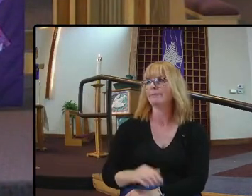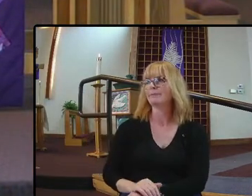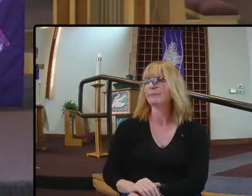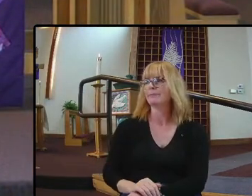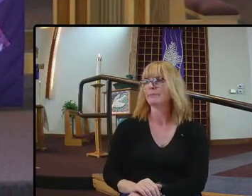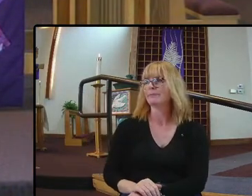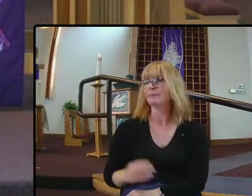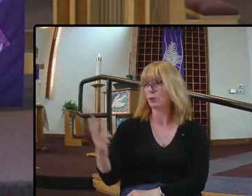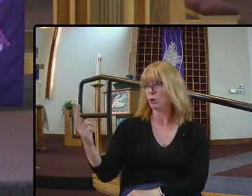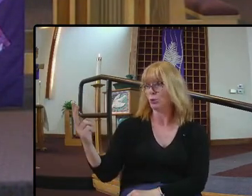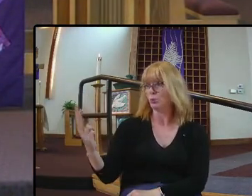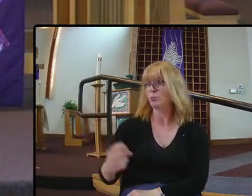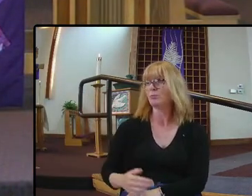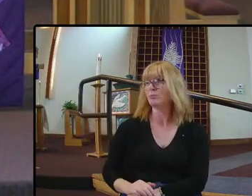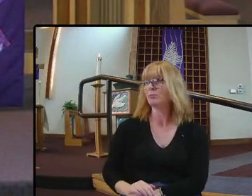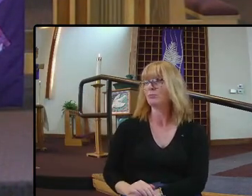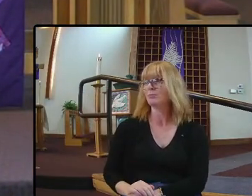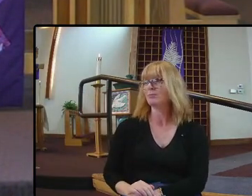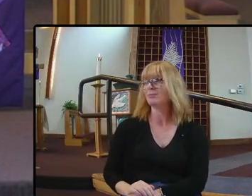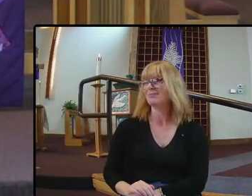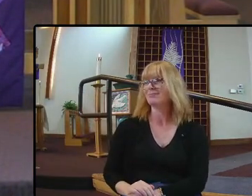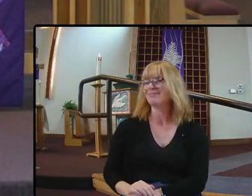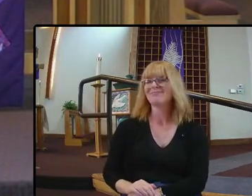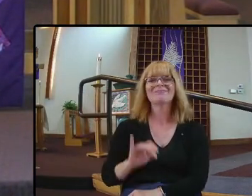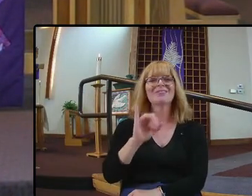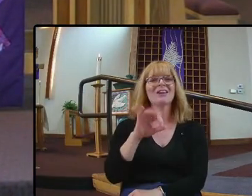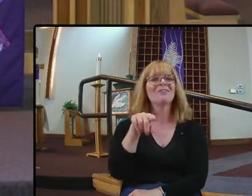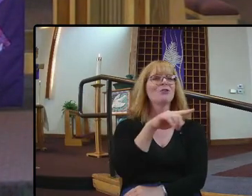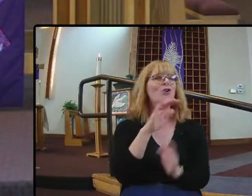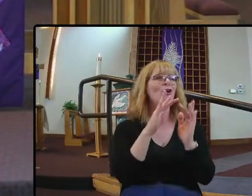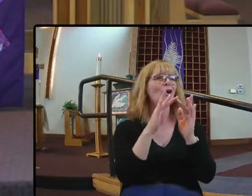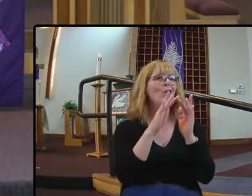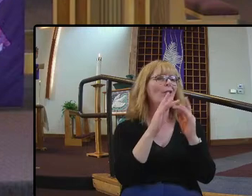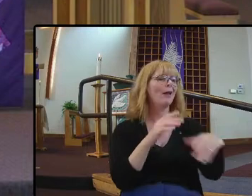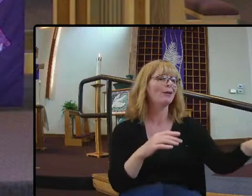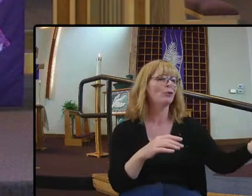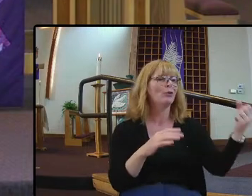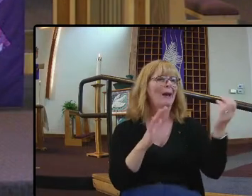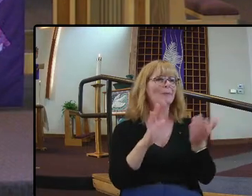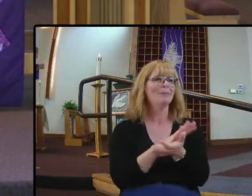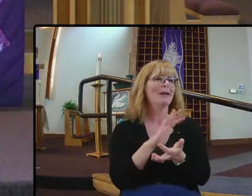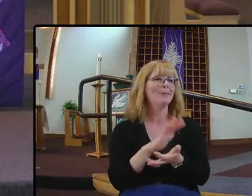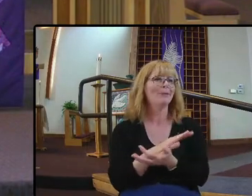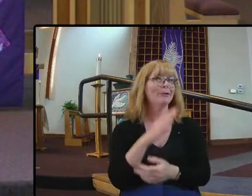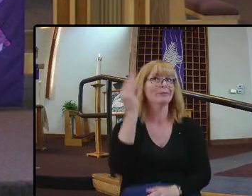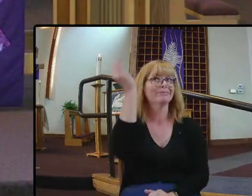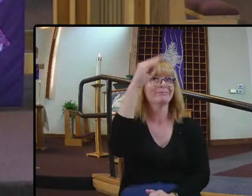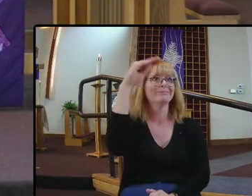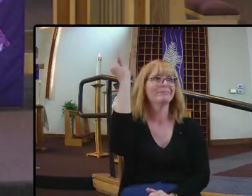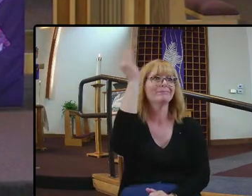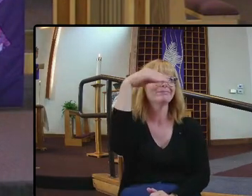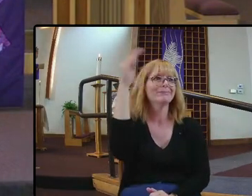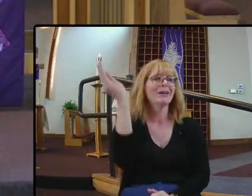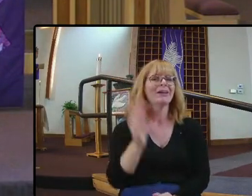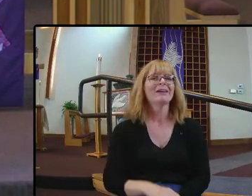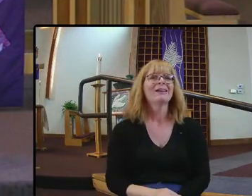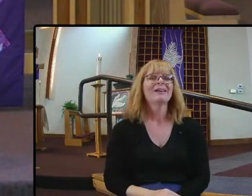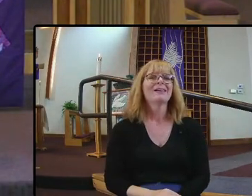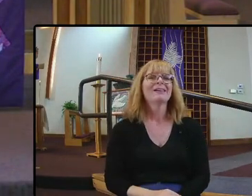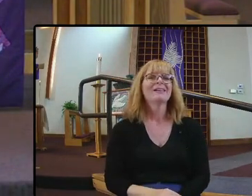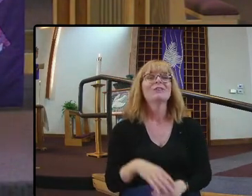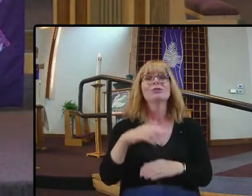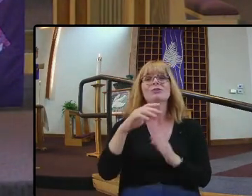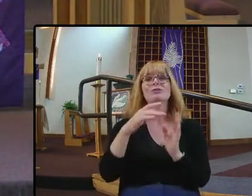Have two. If you're worshiping online, grab a piece of green paper or something. And on Palm Sunday,